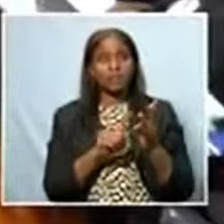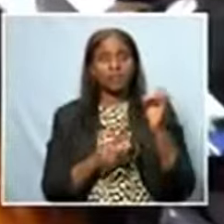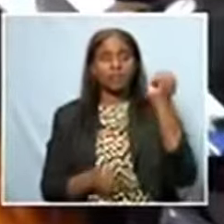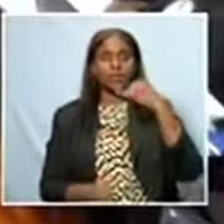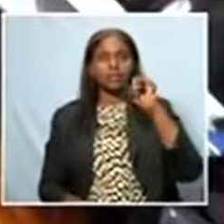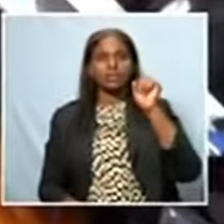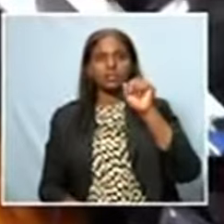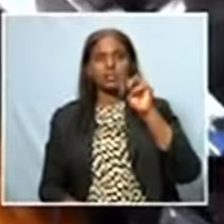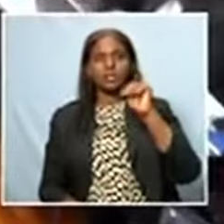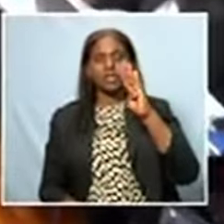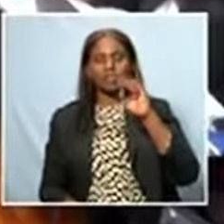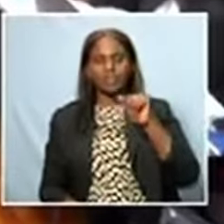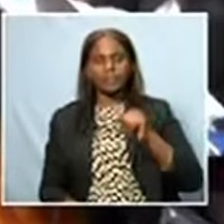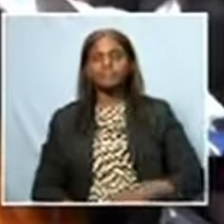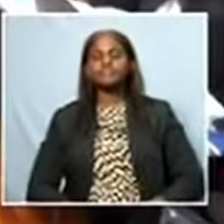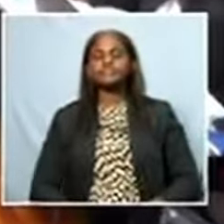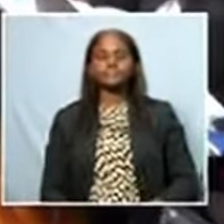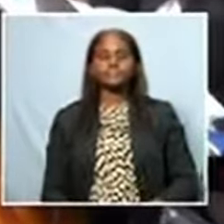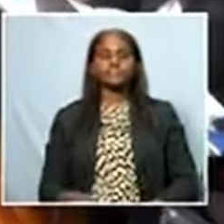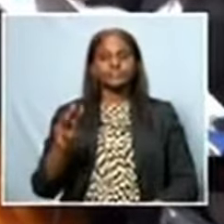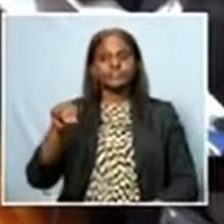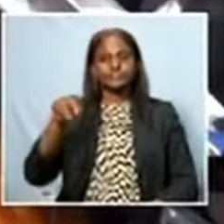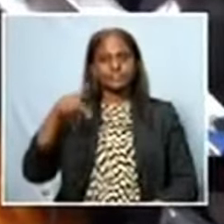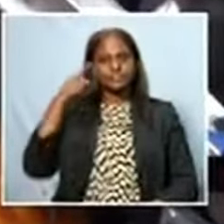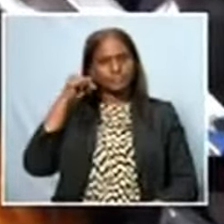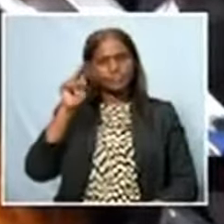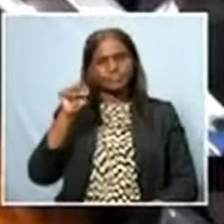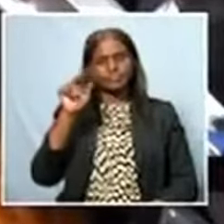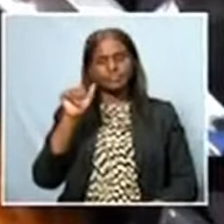My name is Kono Simunji, Member of Parliament for Nalikwanda.